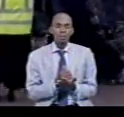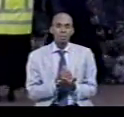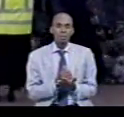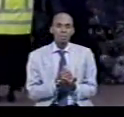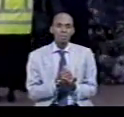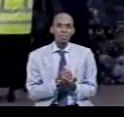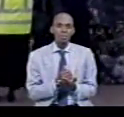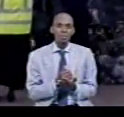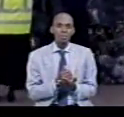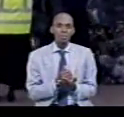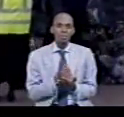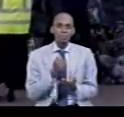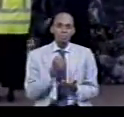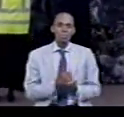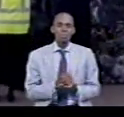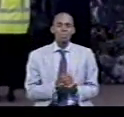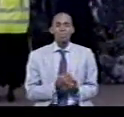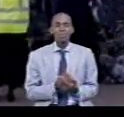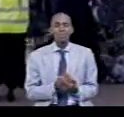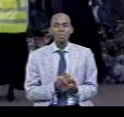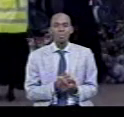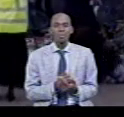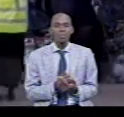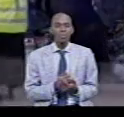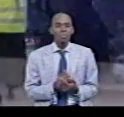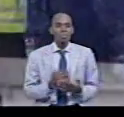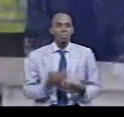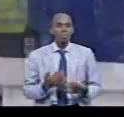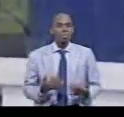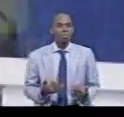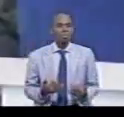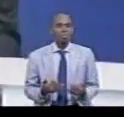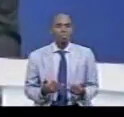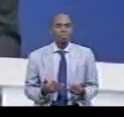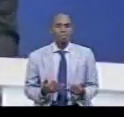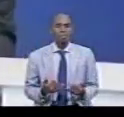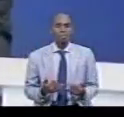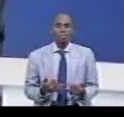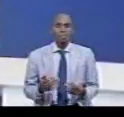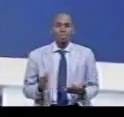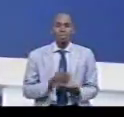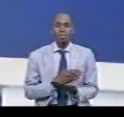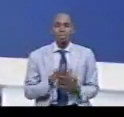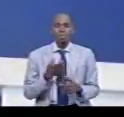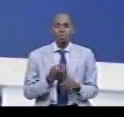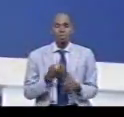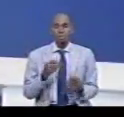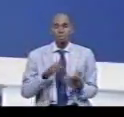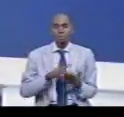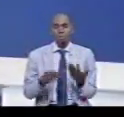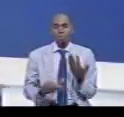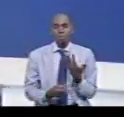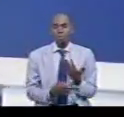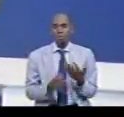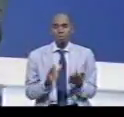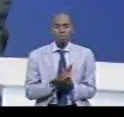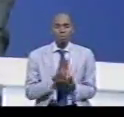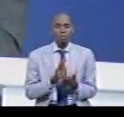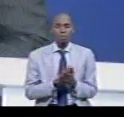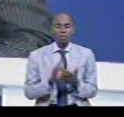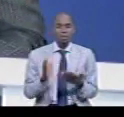Amen. Amen. You take your program sheet. We are singing Amazing Grace.